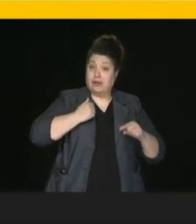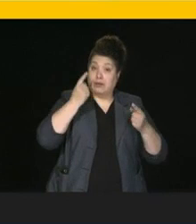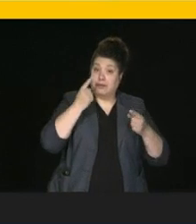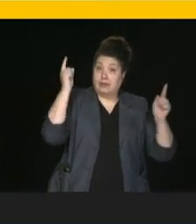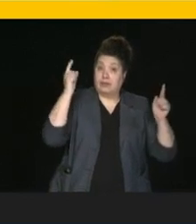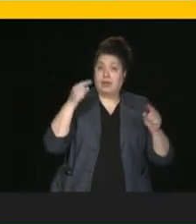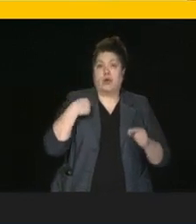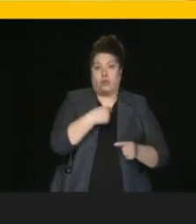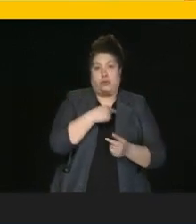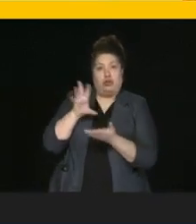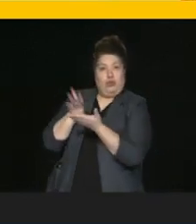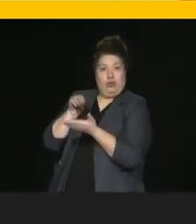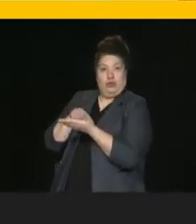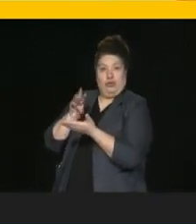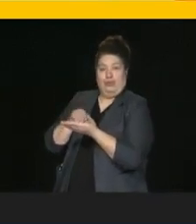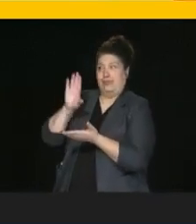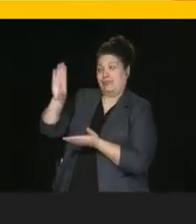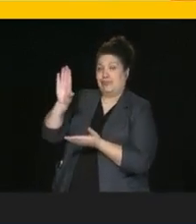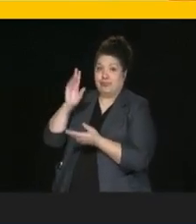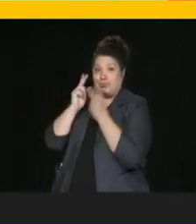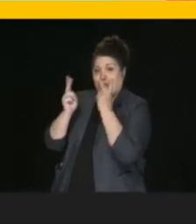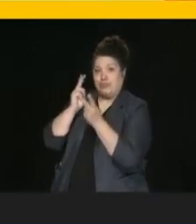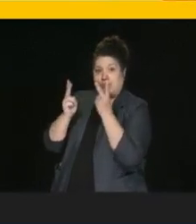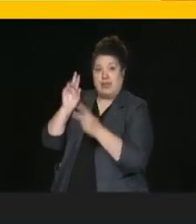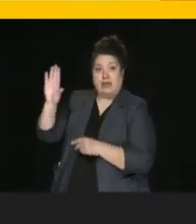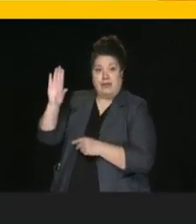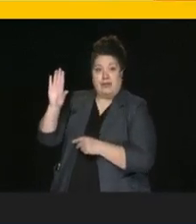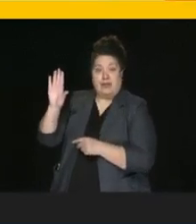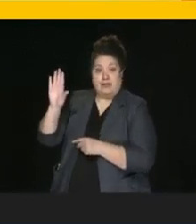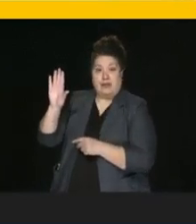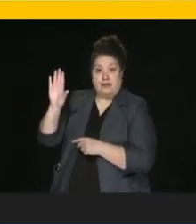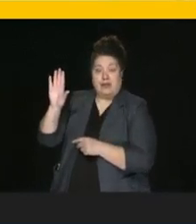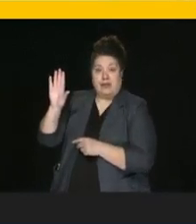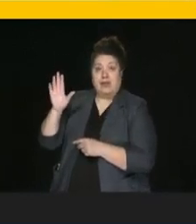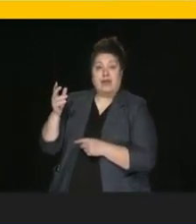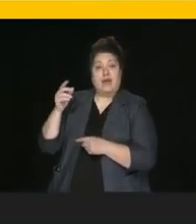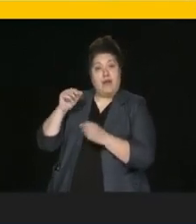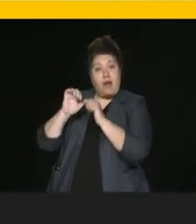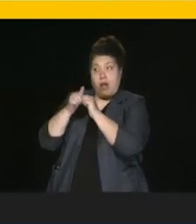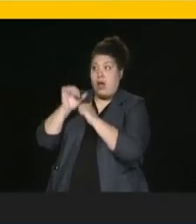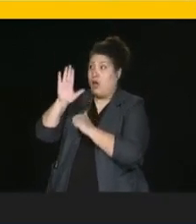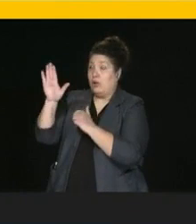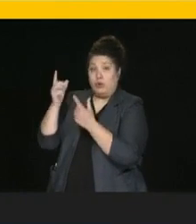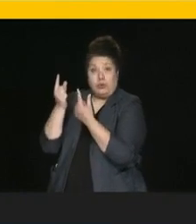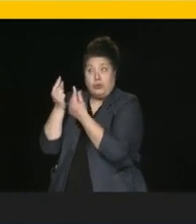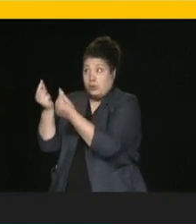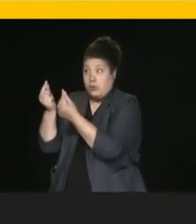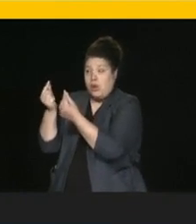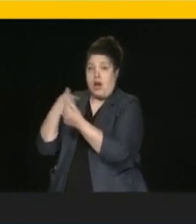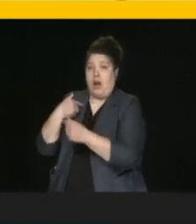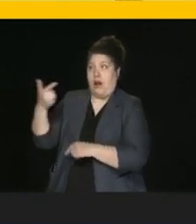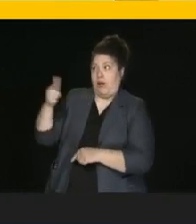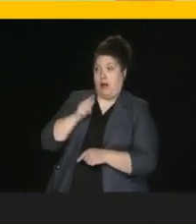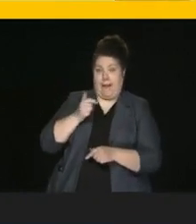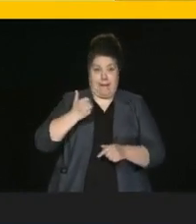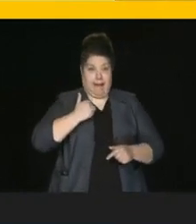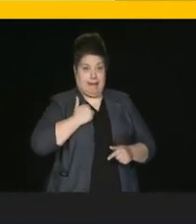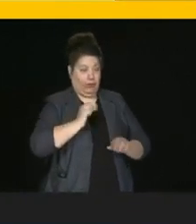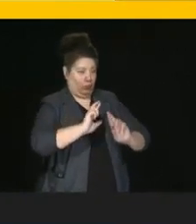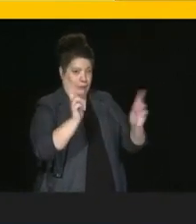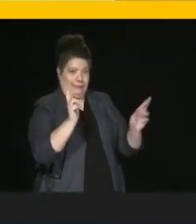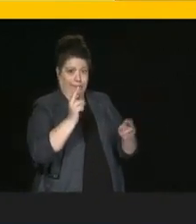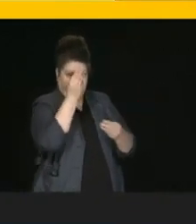of others and the approaches taken. This has allowed Canada to act earlier to control the